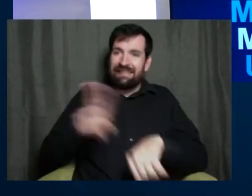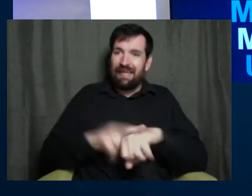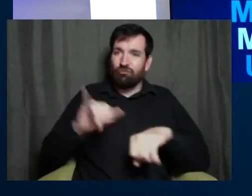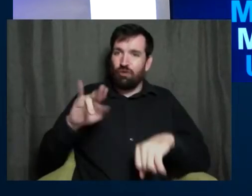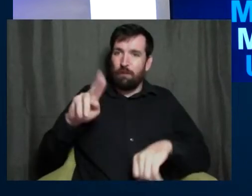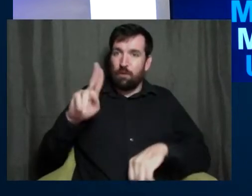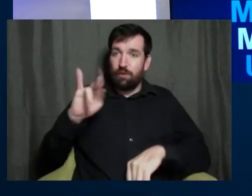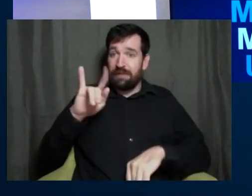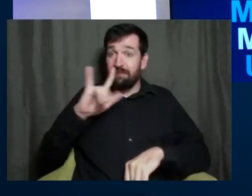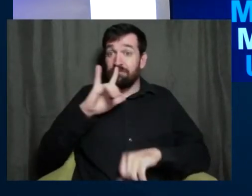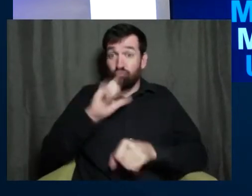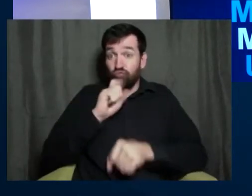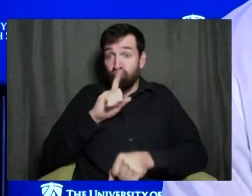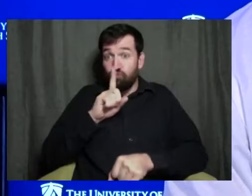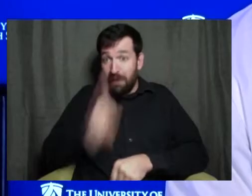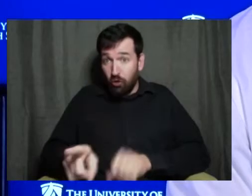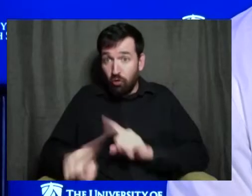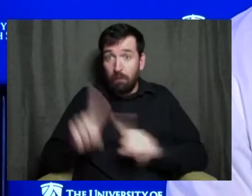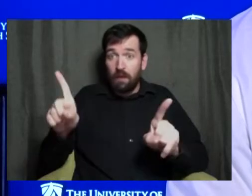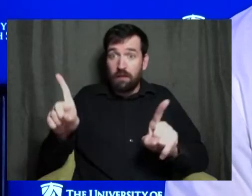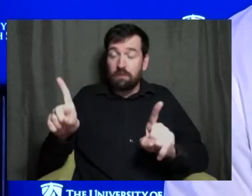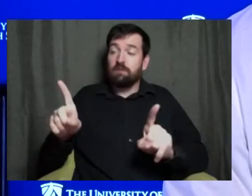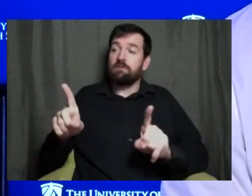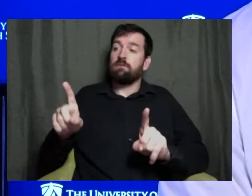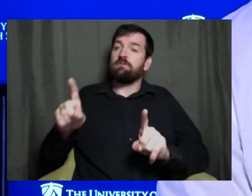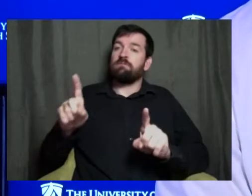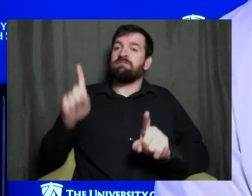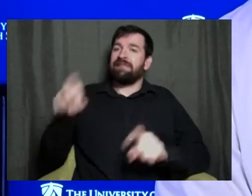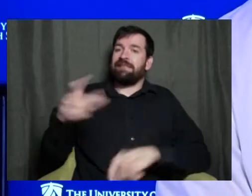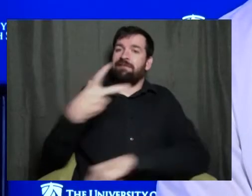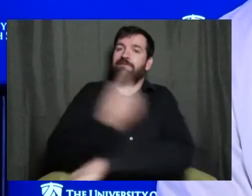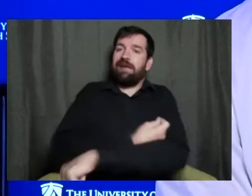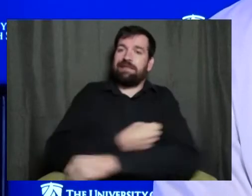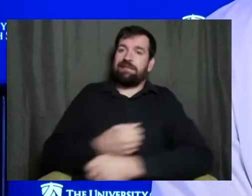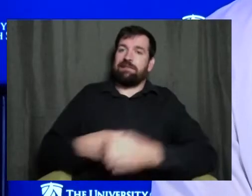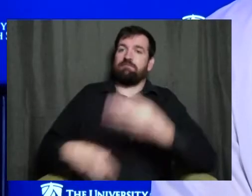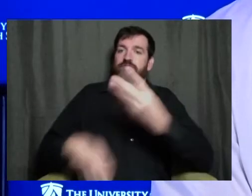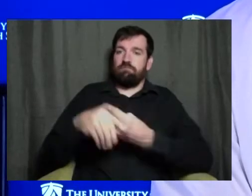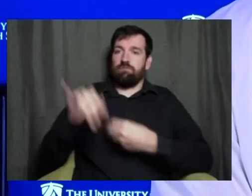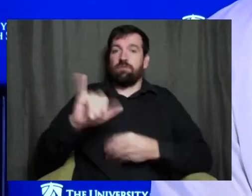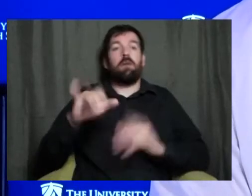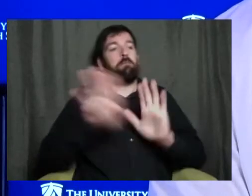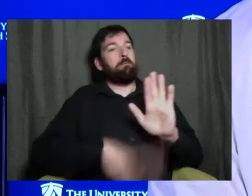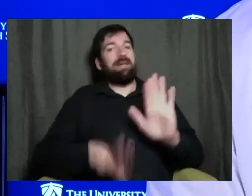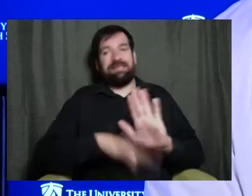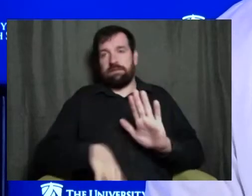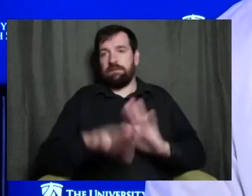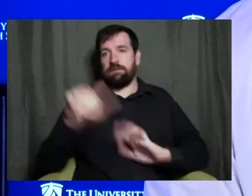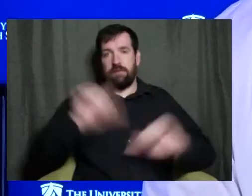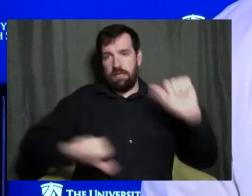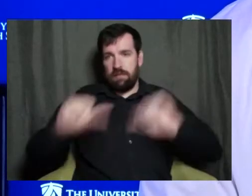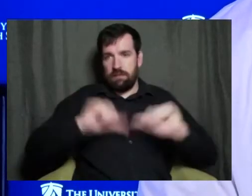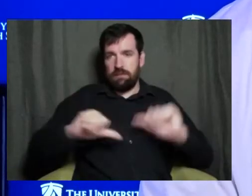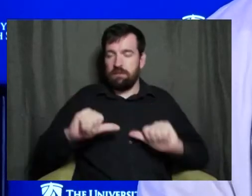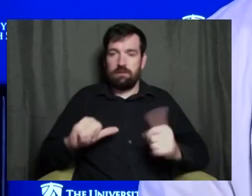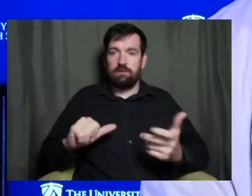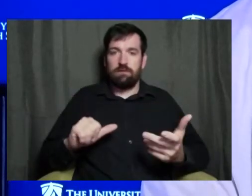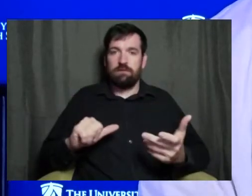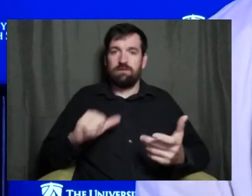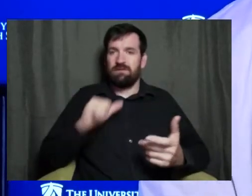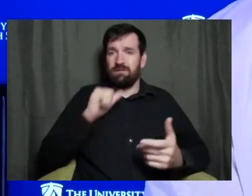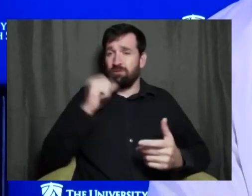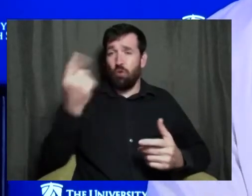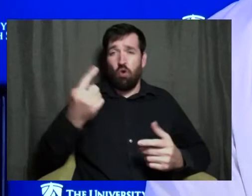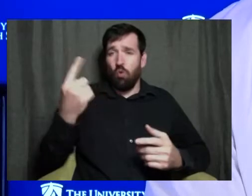a vaccine that goes along with it. What we are finding, in the basic sciences is that we don't always use antibody levels,